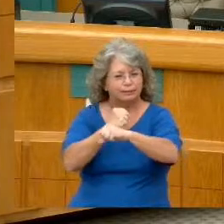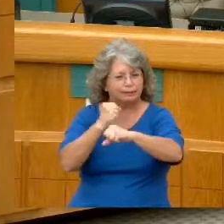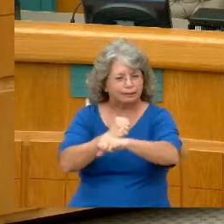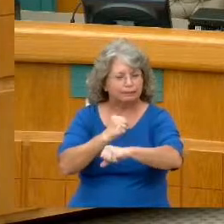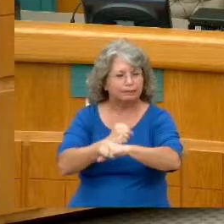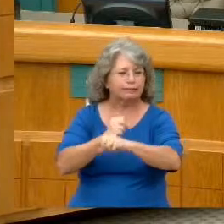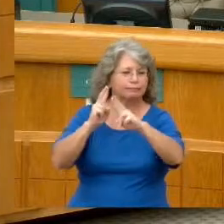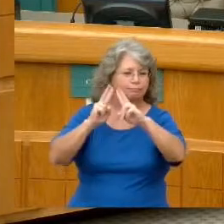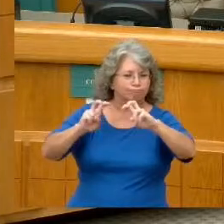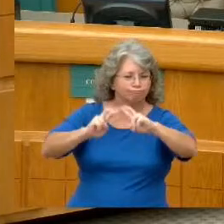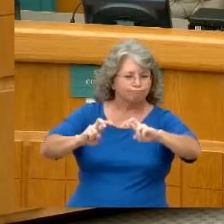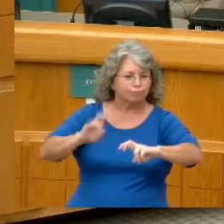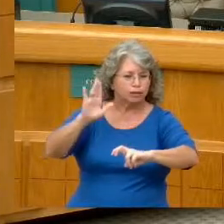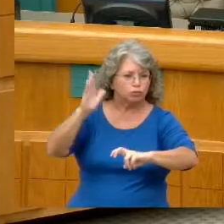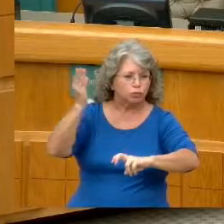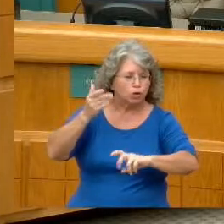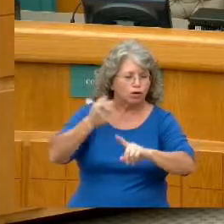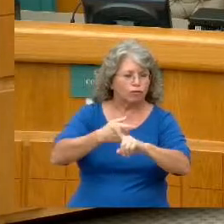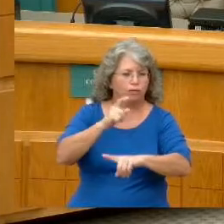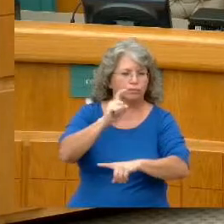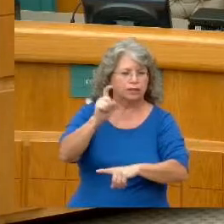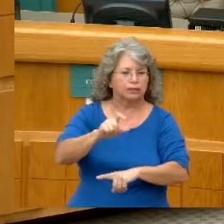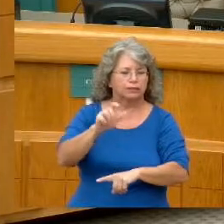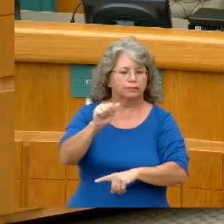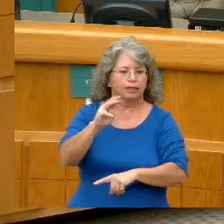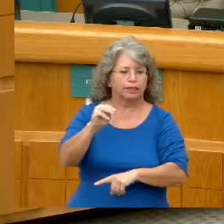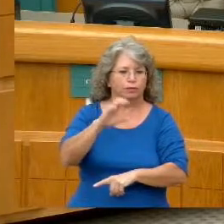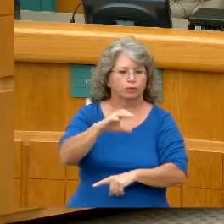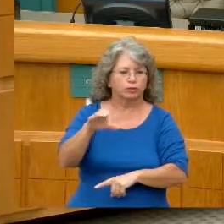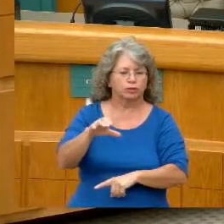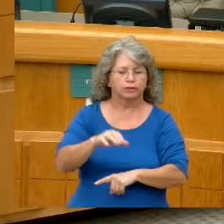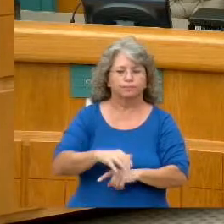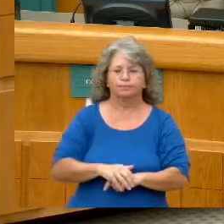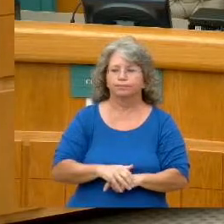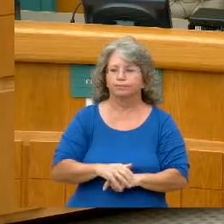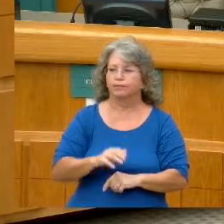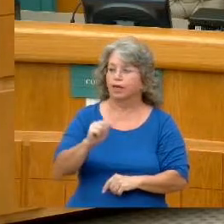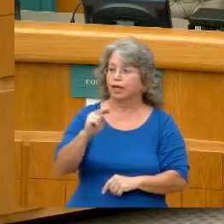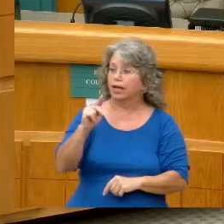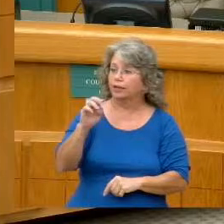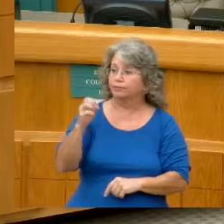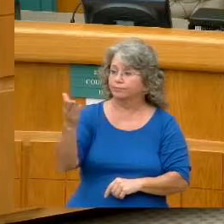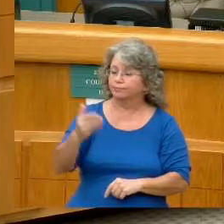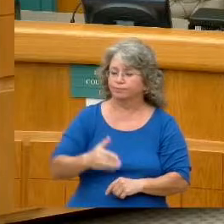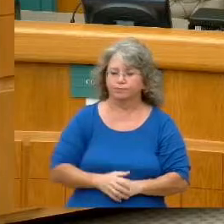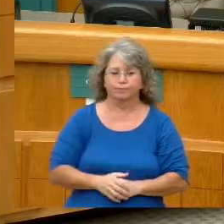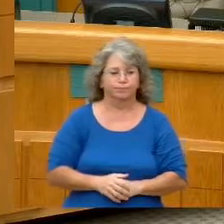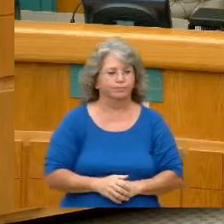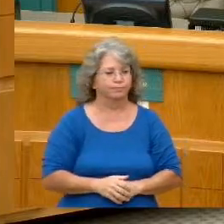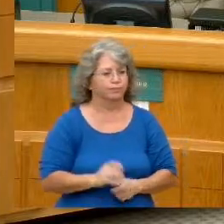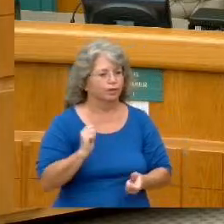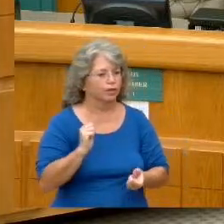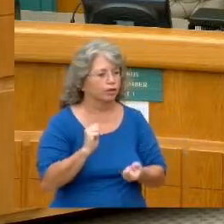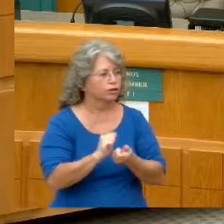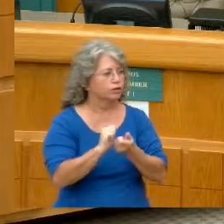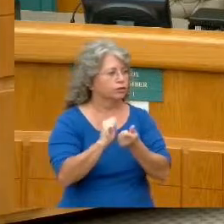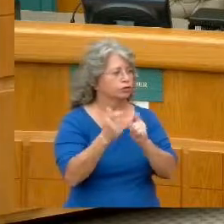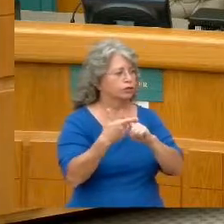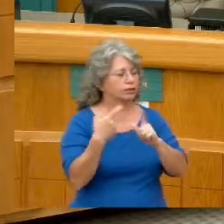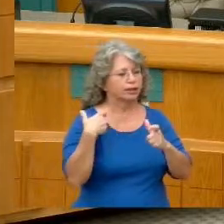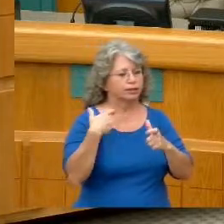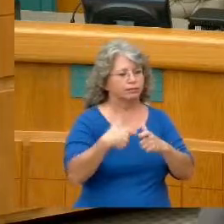statistical analysis and the report from Texas A&M, Corpus Christi. So, Annette.